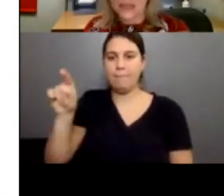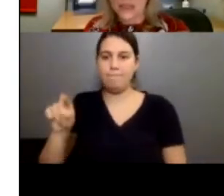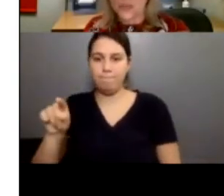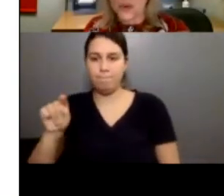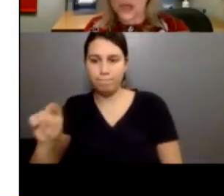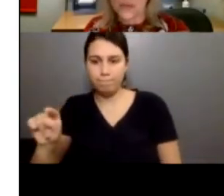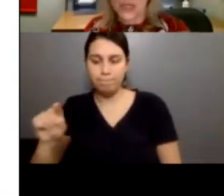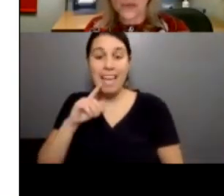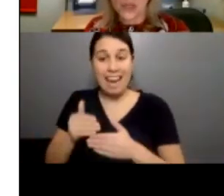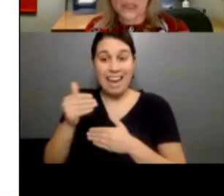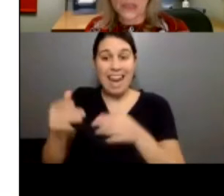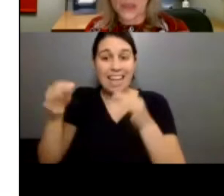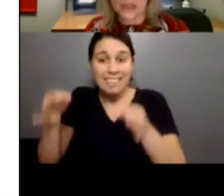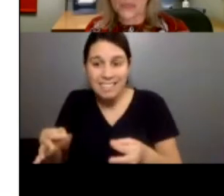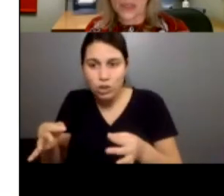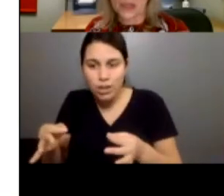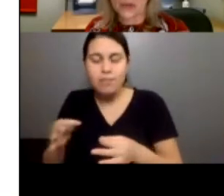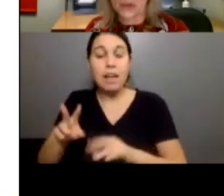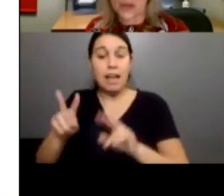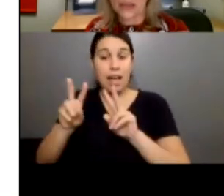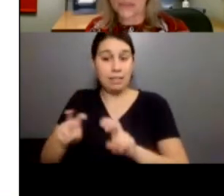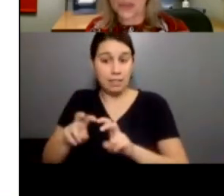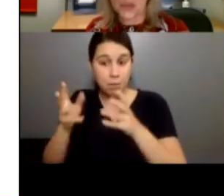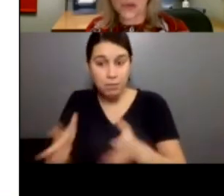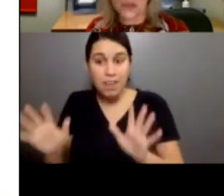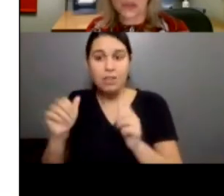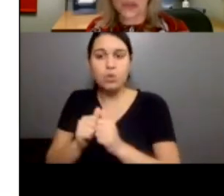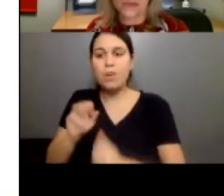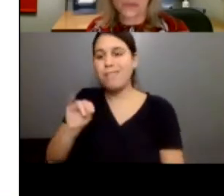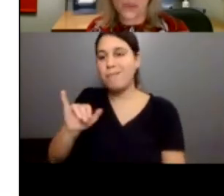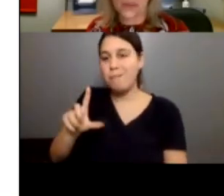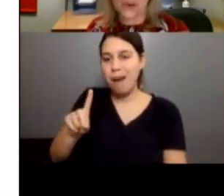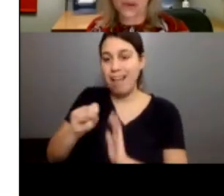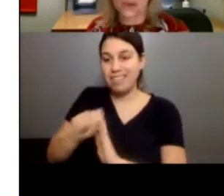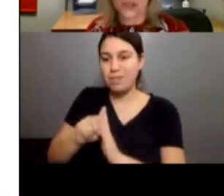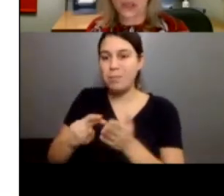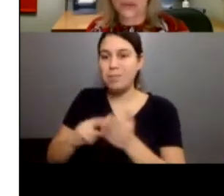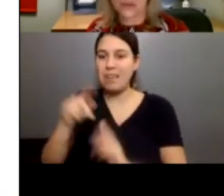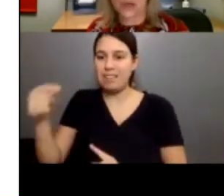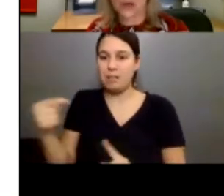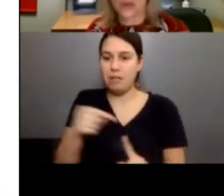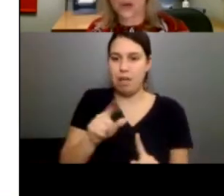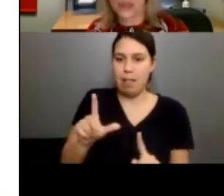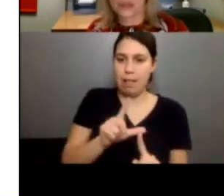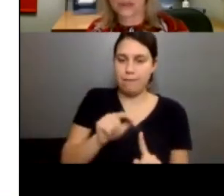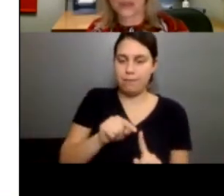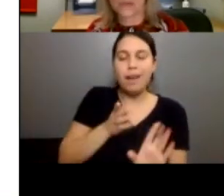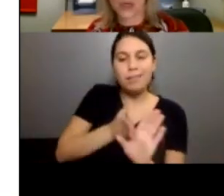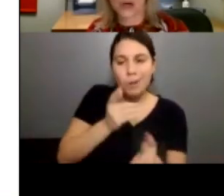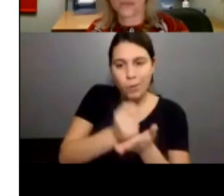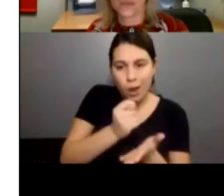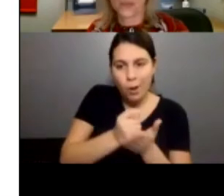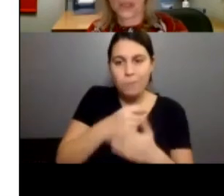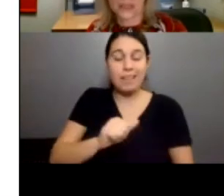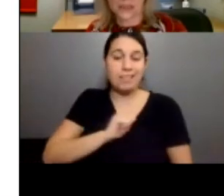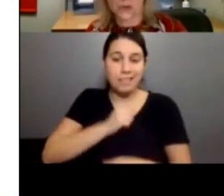next decision point comes after the assessment is completed, with mild symptoms going to the left pathway, which includes psychotherapy,